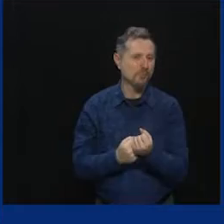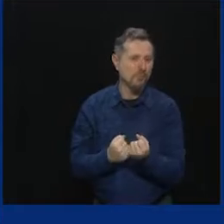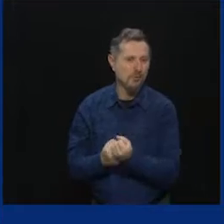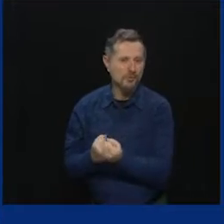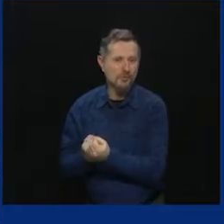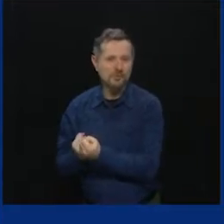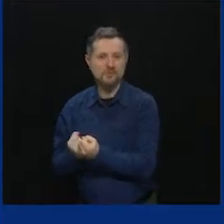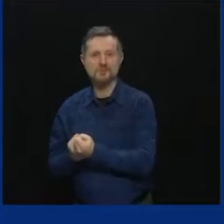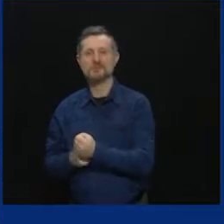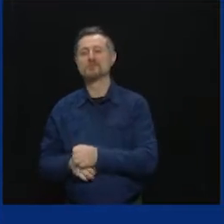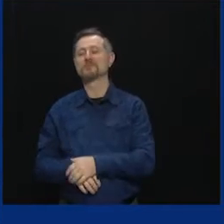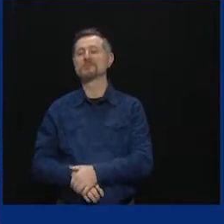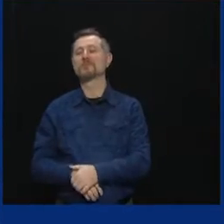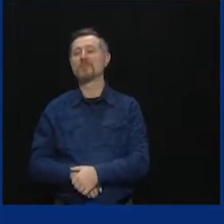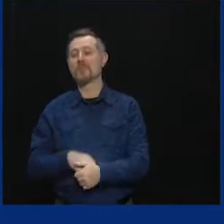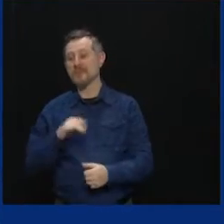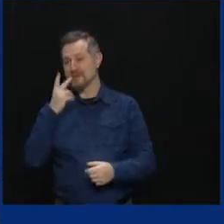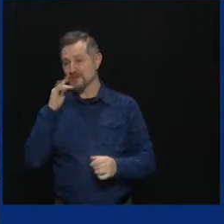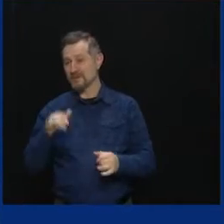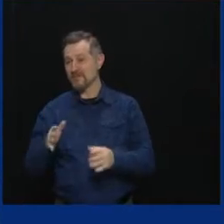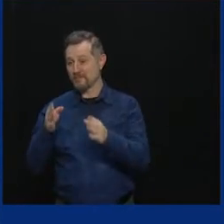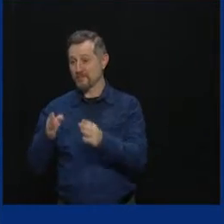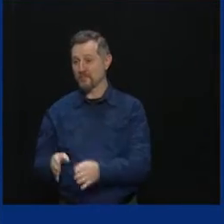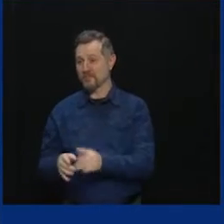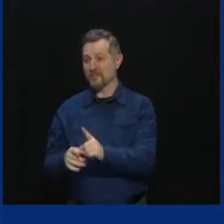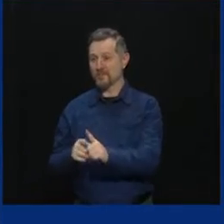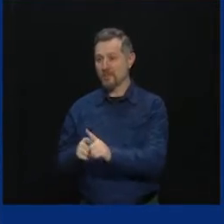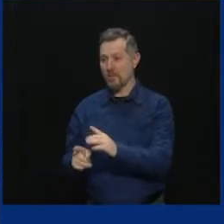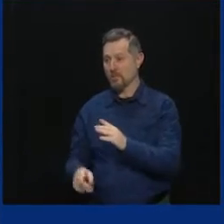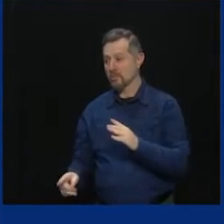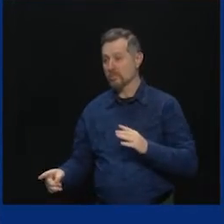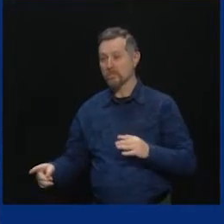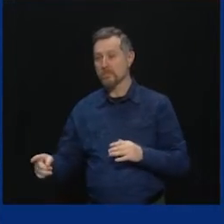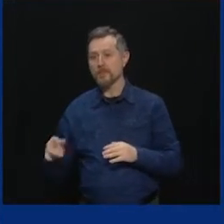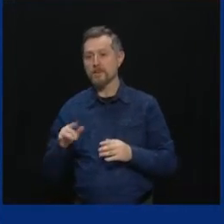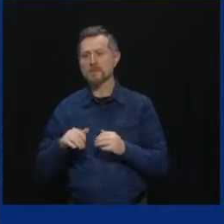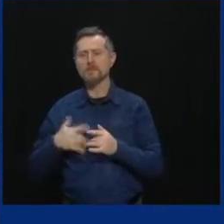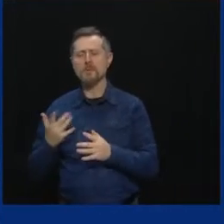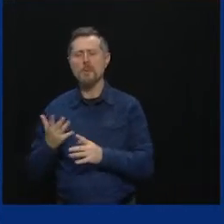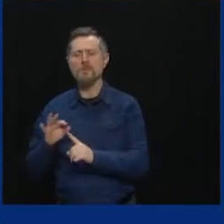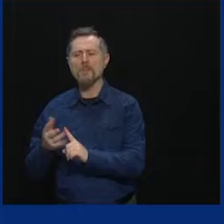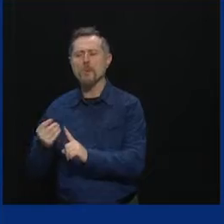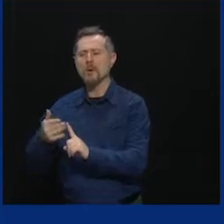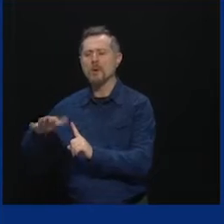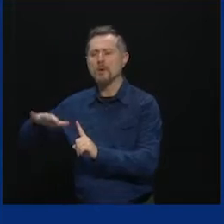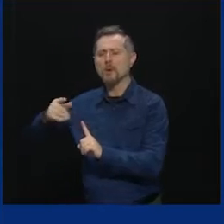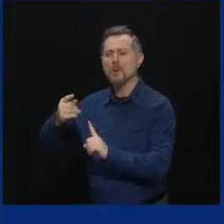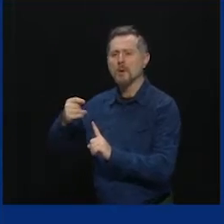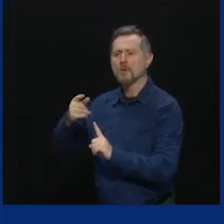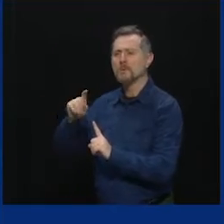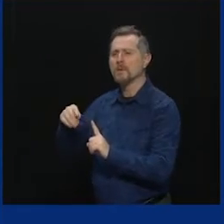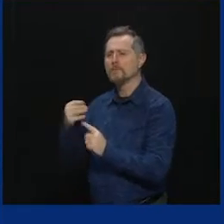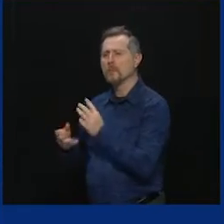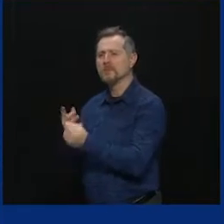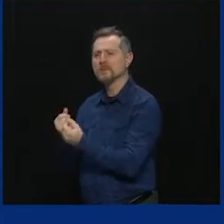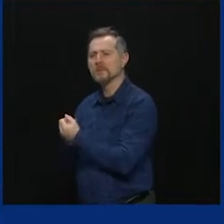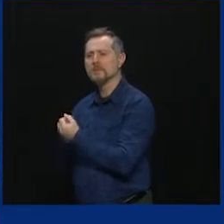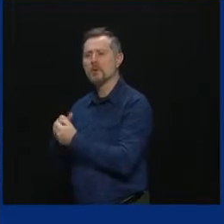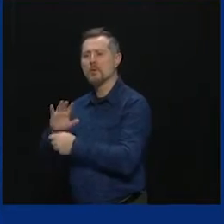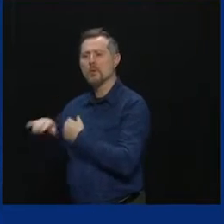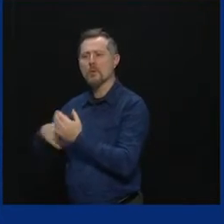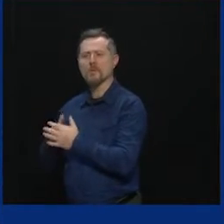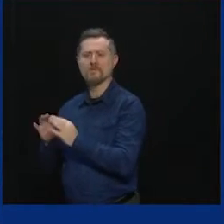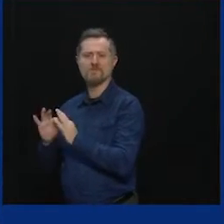the individual in isolation, but we're not talking about the family dynamic. So we have to provide the supports to